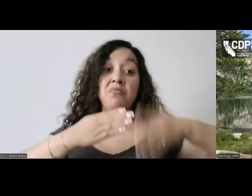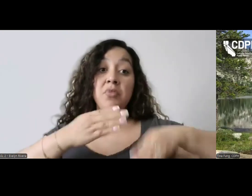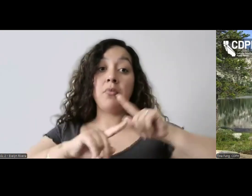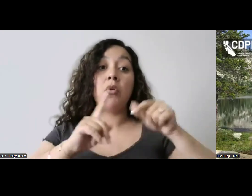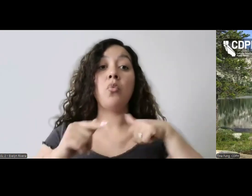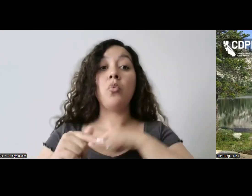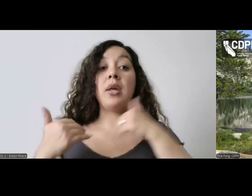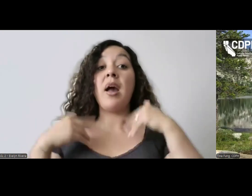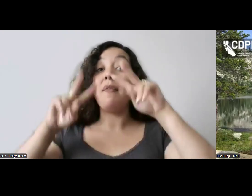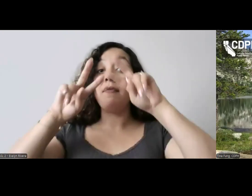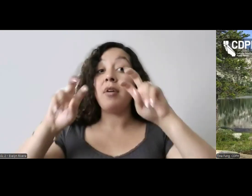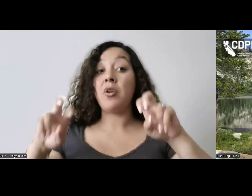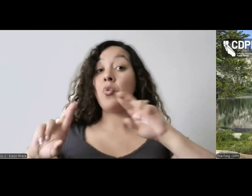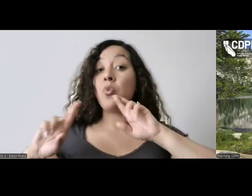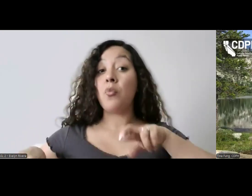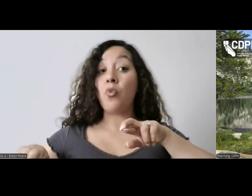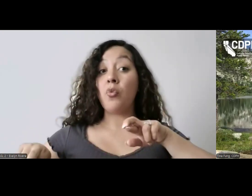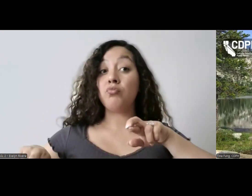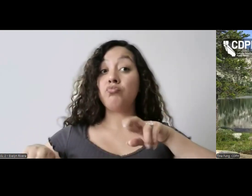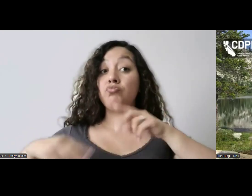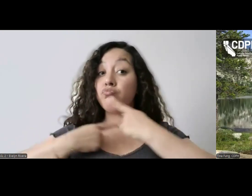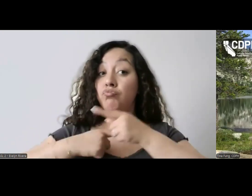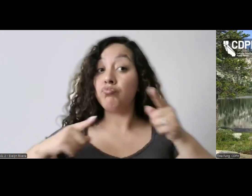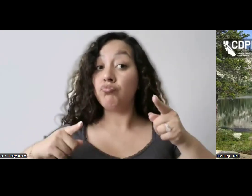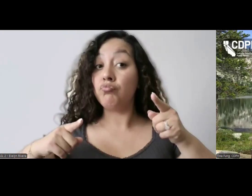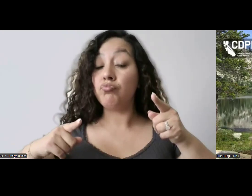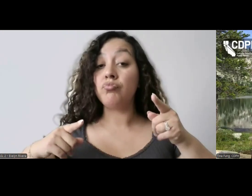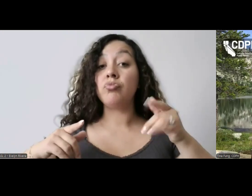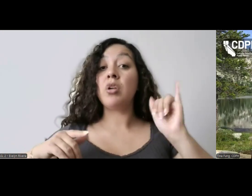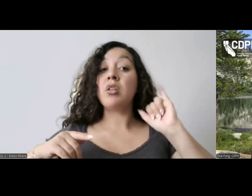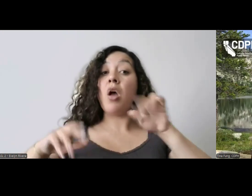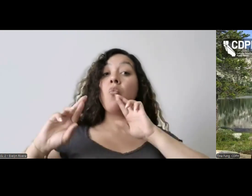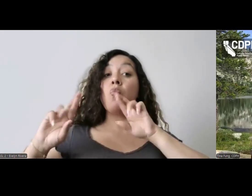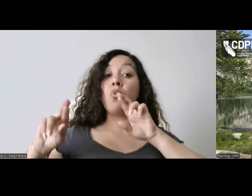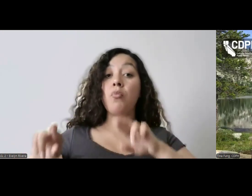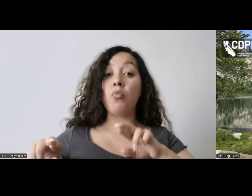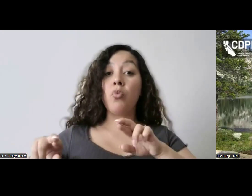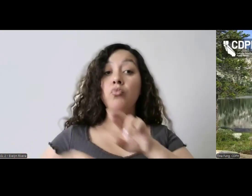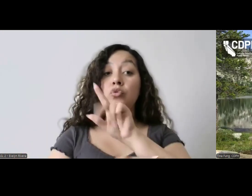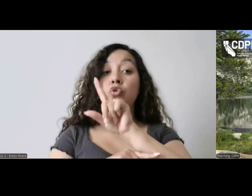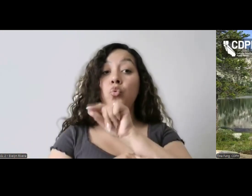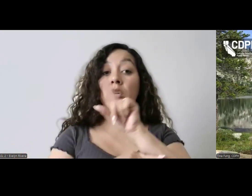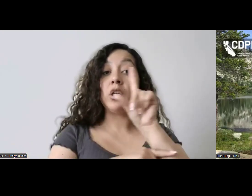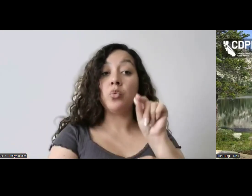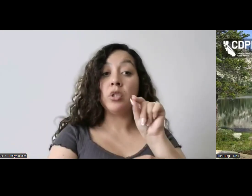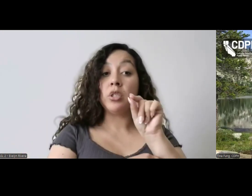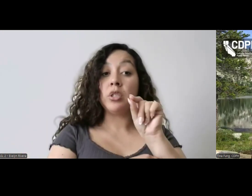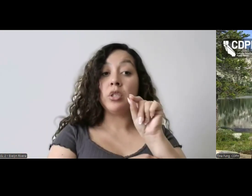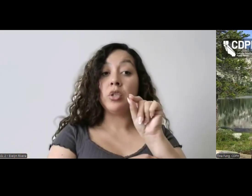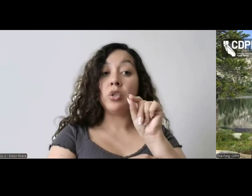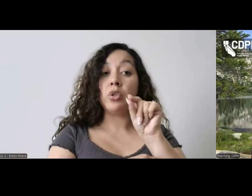evaluation report that has been released. So the report that evaluated our 2020 to